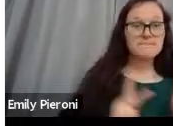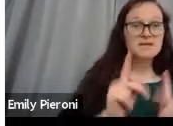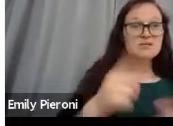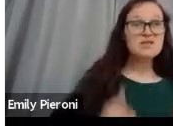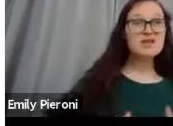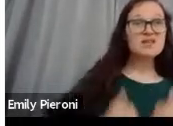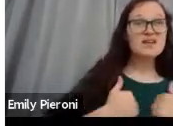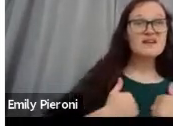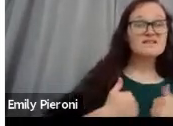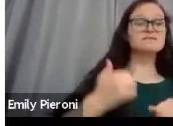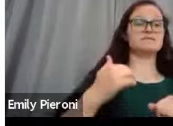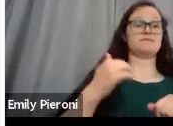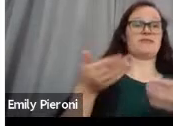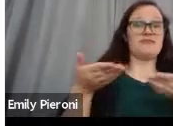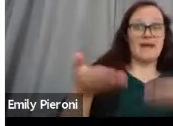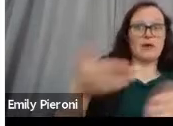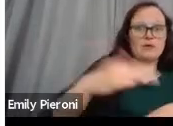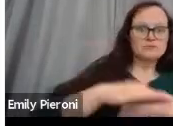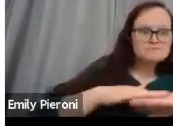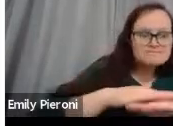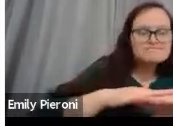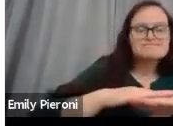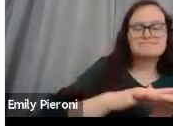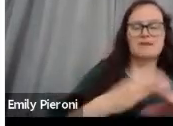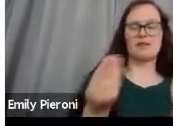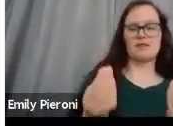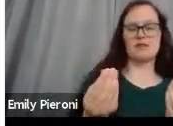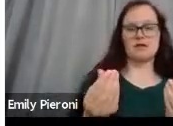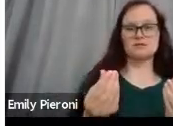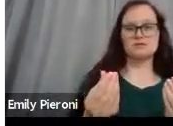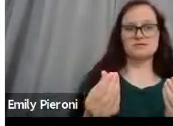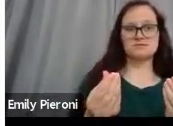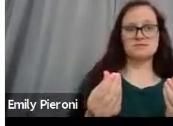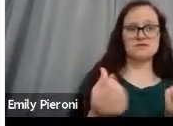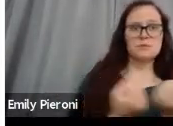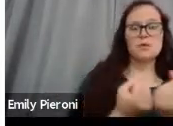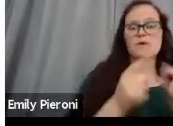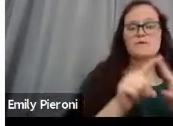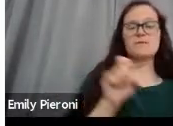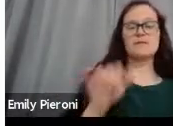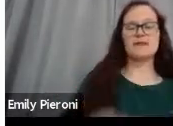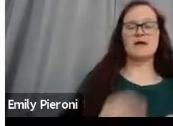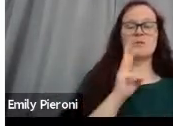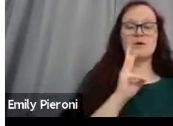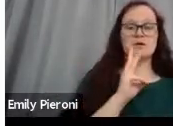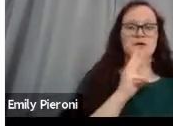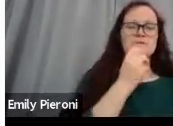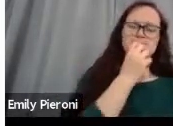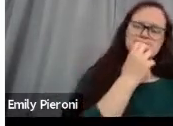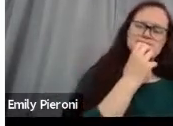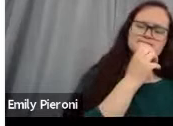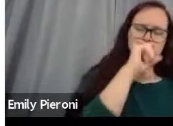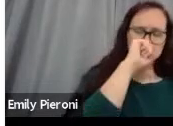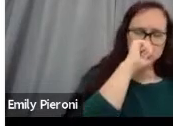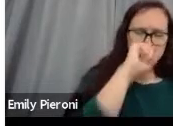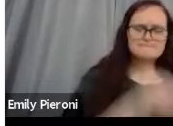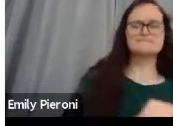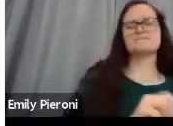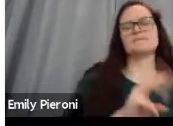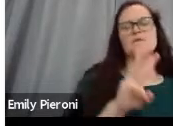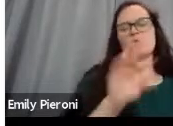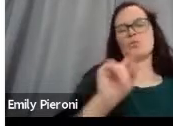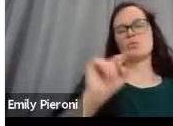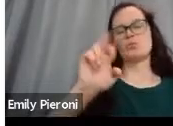They are on the ground. They are supported by this watershed. They love this watershed. They care about this watershed. Their